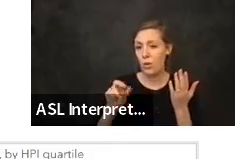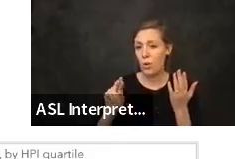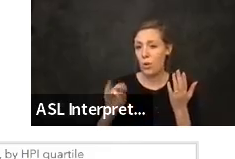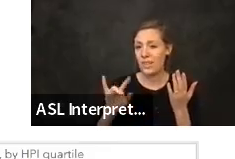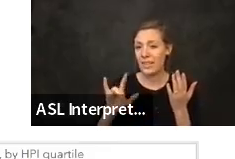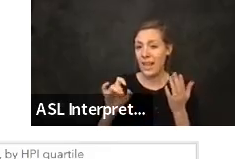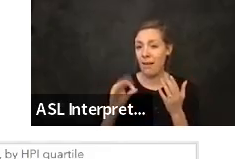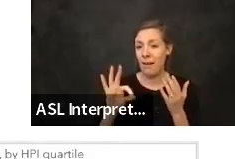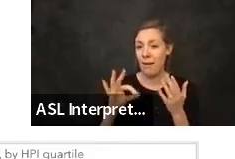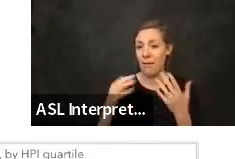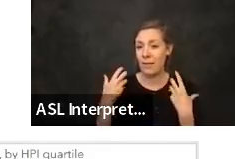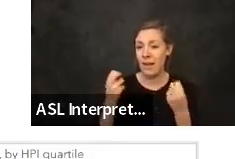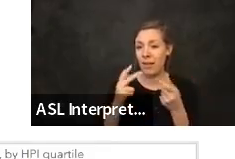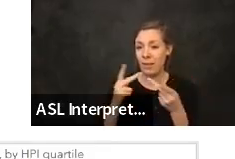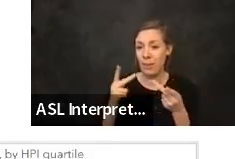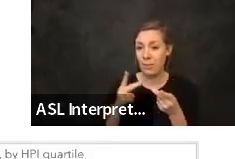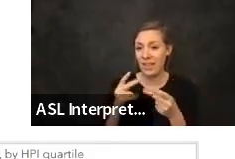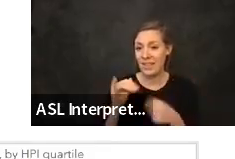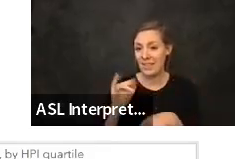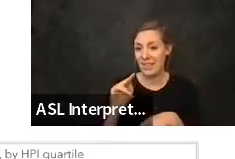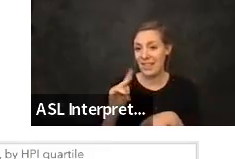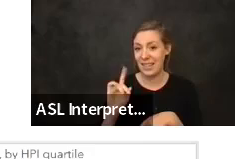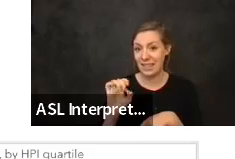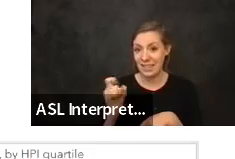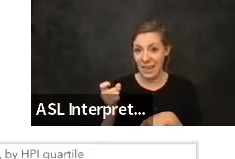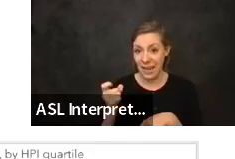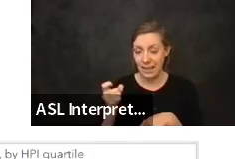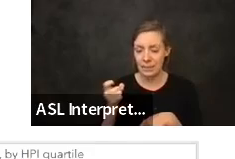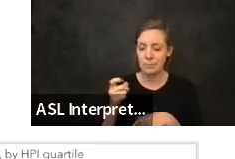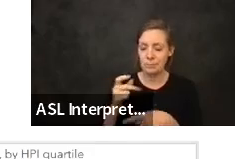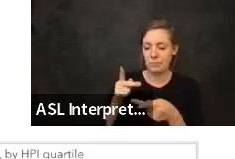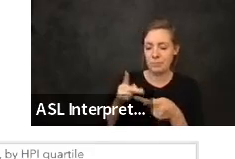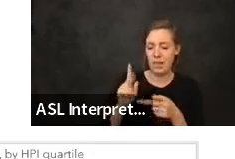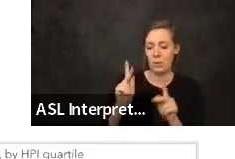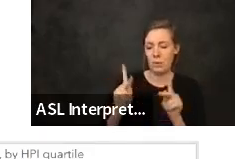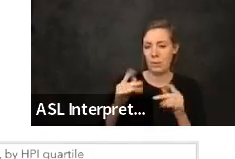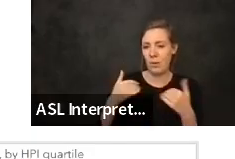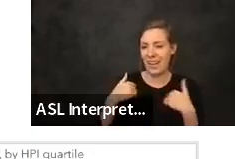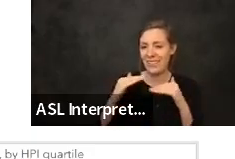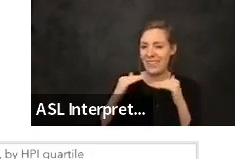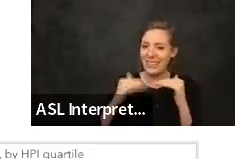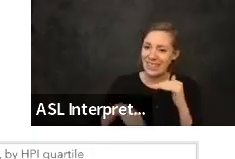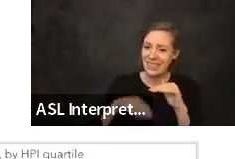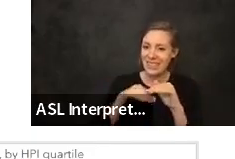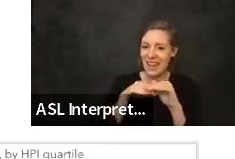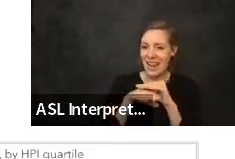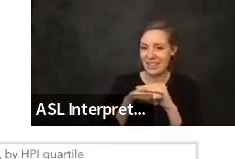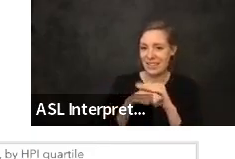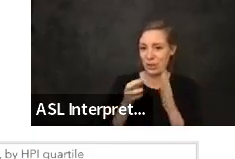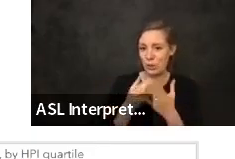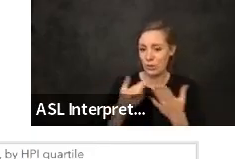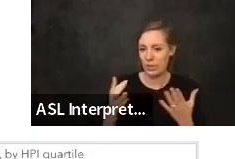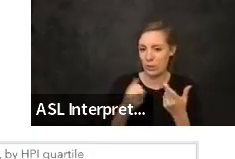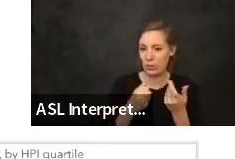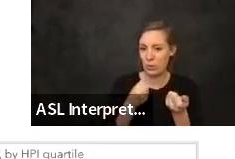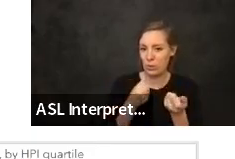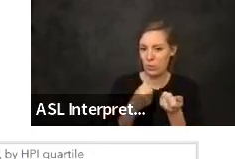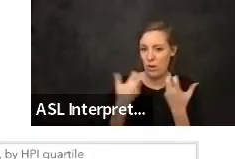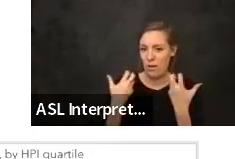Healthy Places Index, where individuals have the least access to resources to support health and